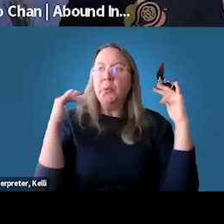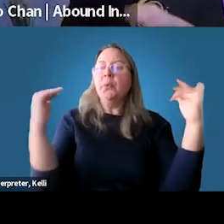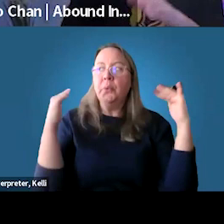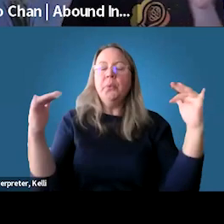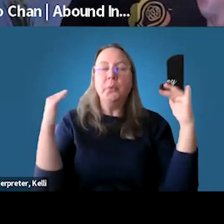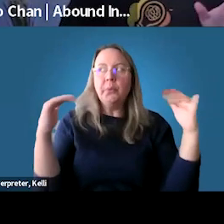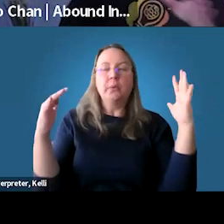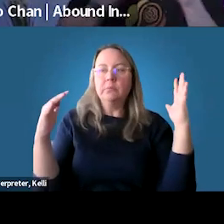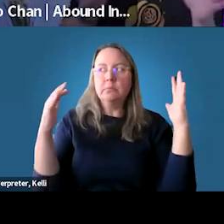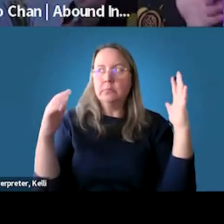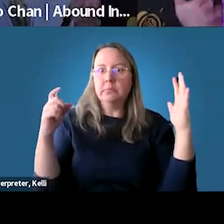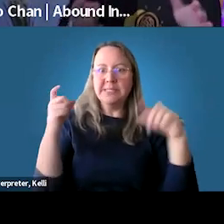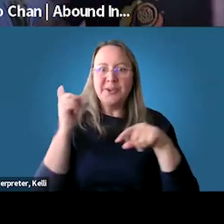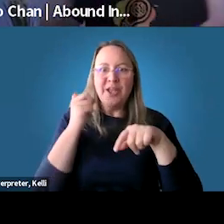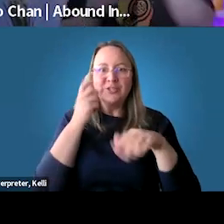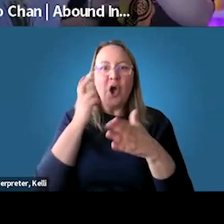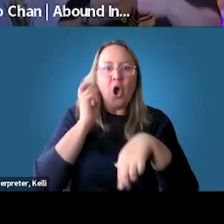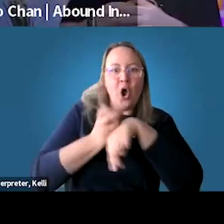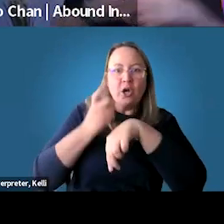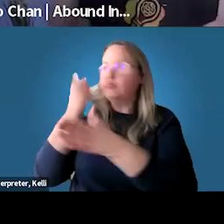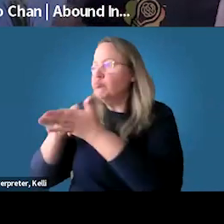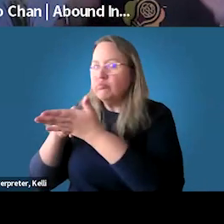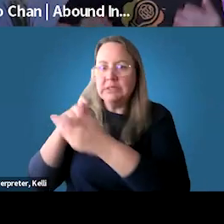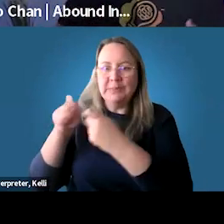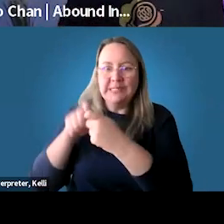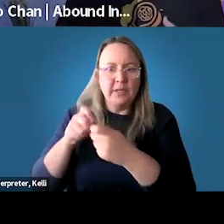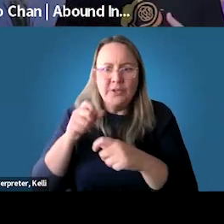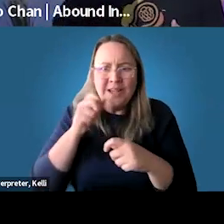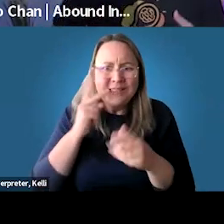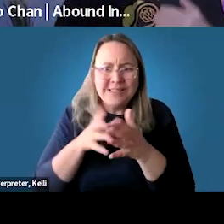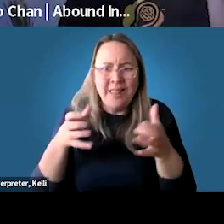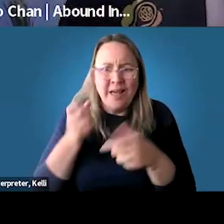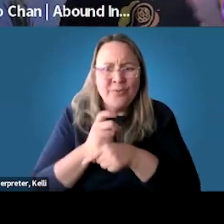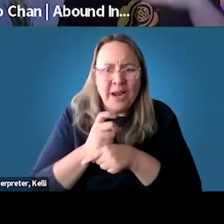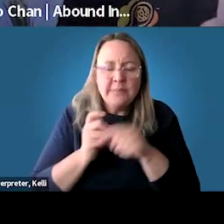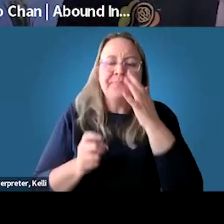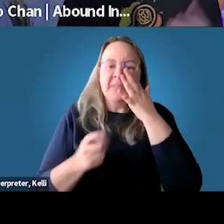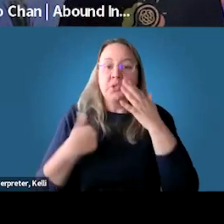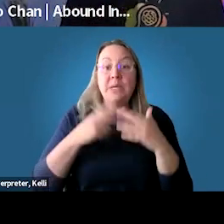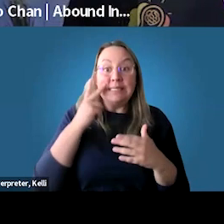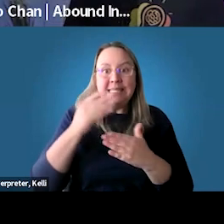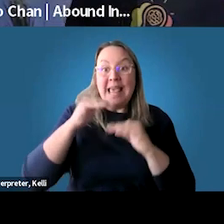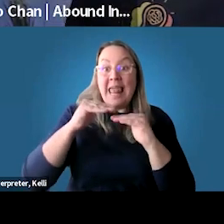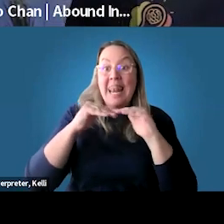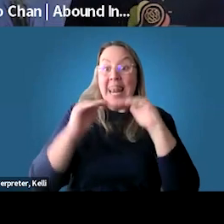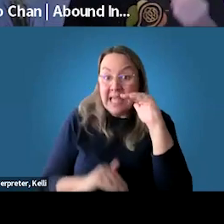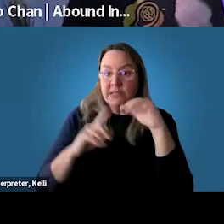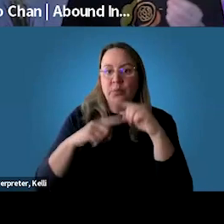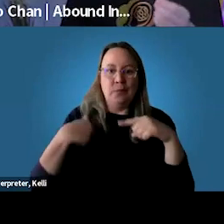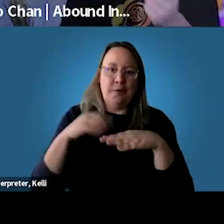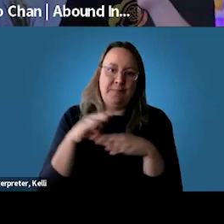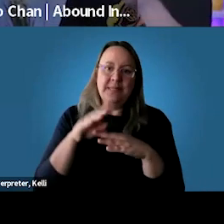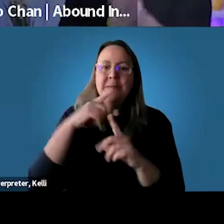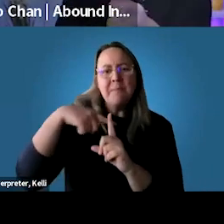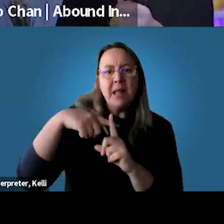driving, we know we won't, but 100 miles an hour down the freeway, you're not going to see a lot of stuff, right? So we see less when we're busy. And